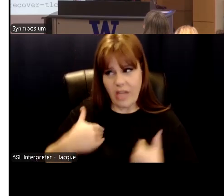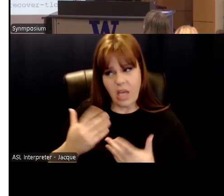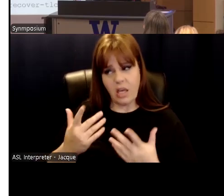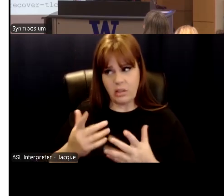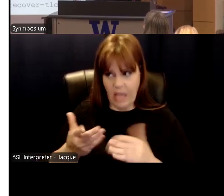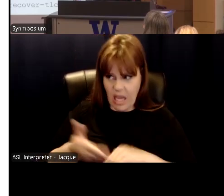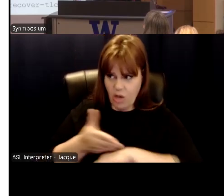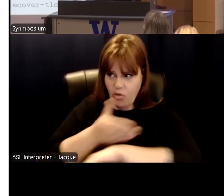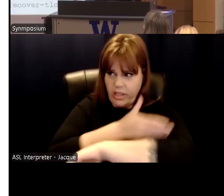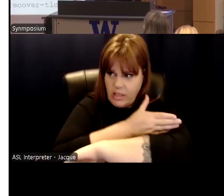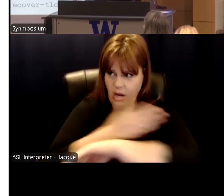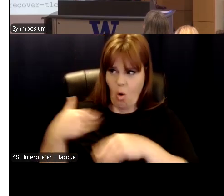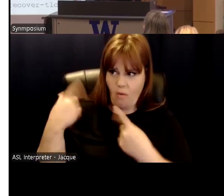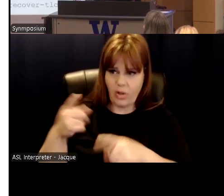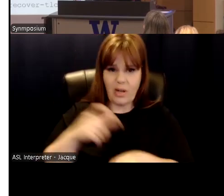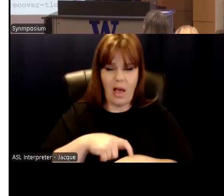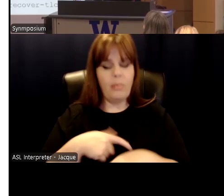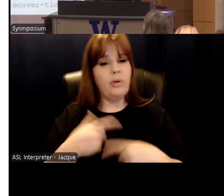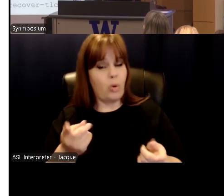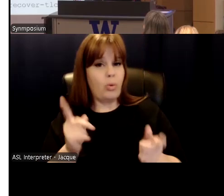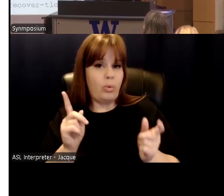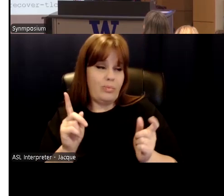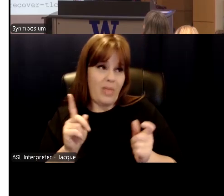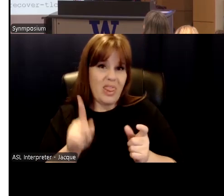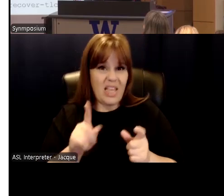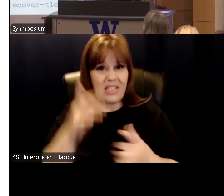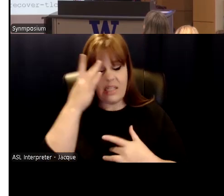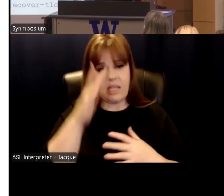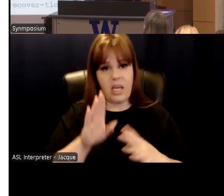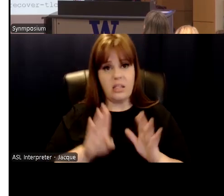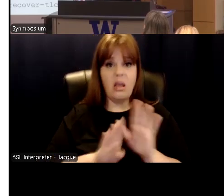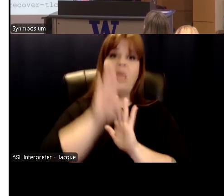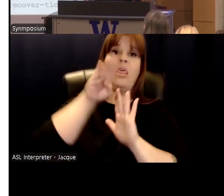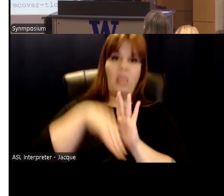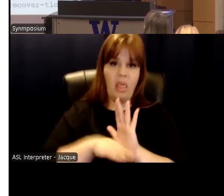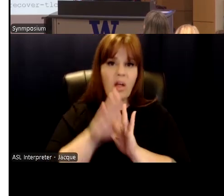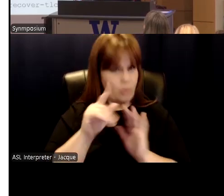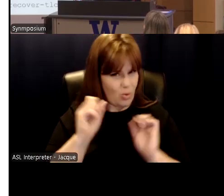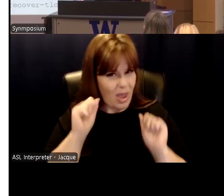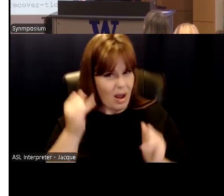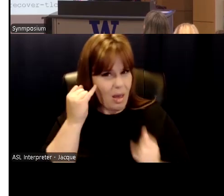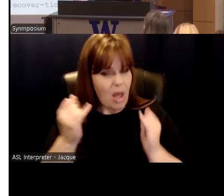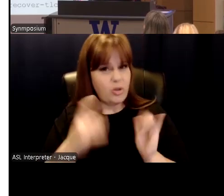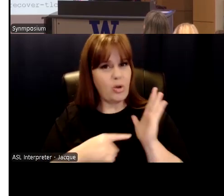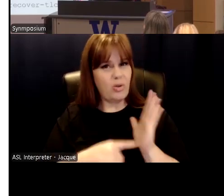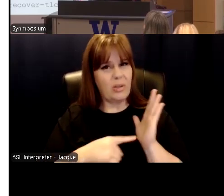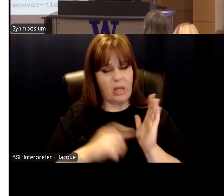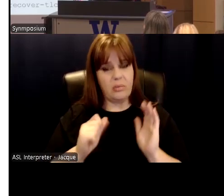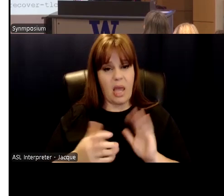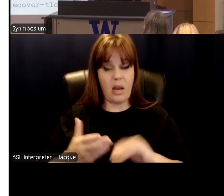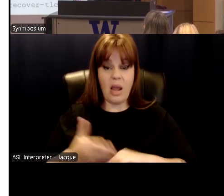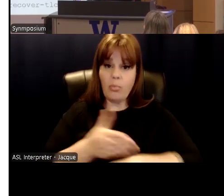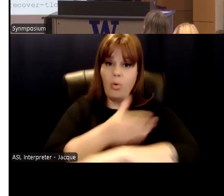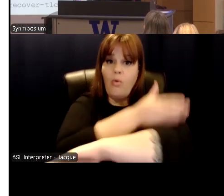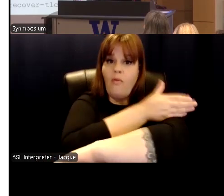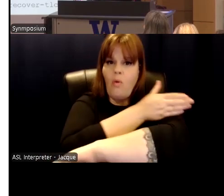a waxing and waning disease. So you can imagine that your symptoms may improve or decline irrespective of the